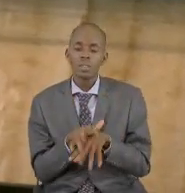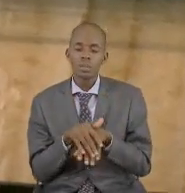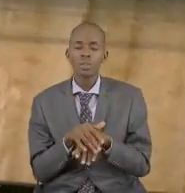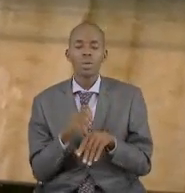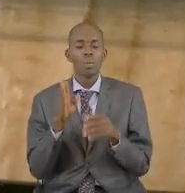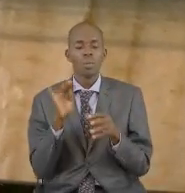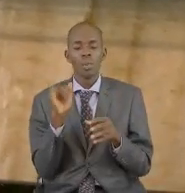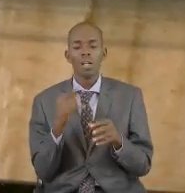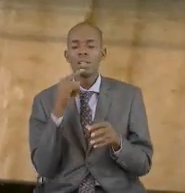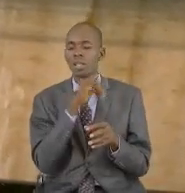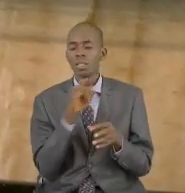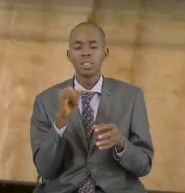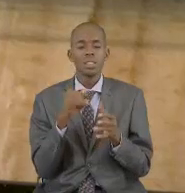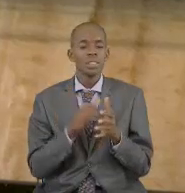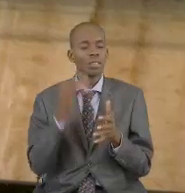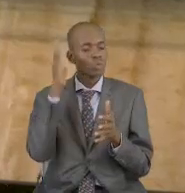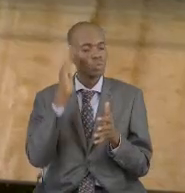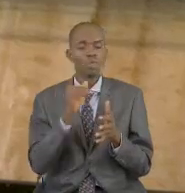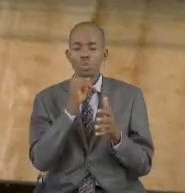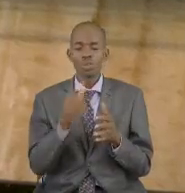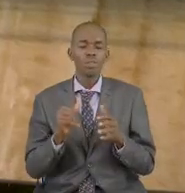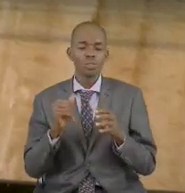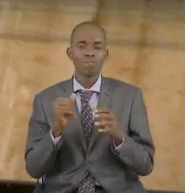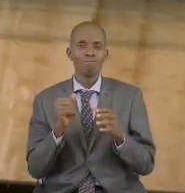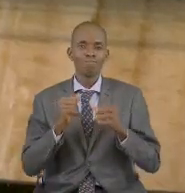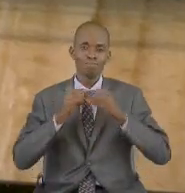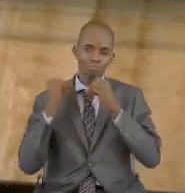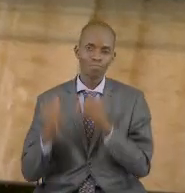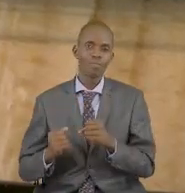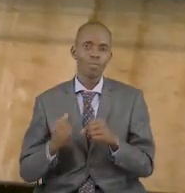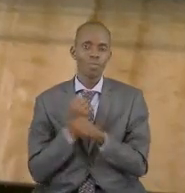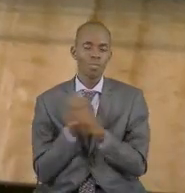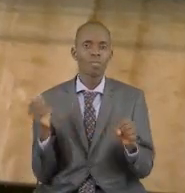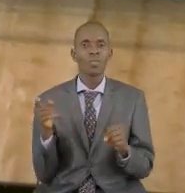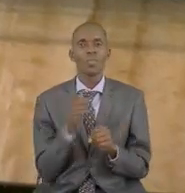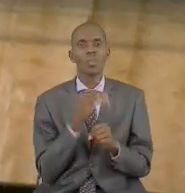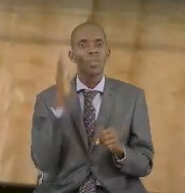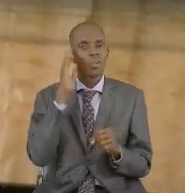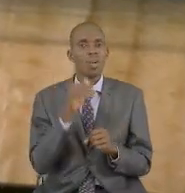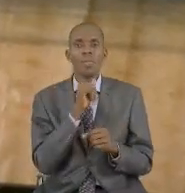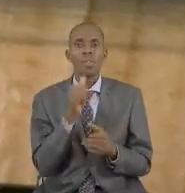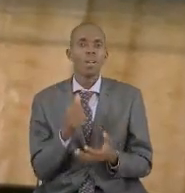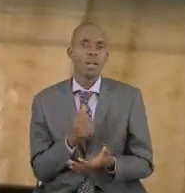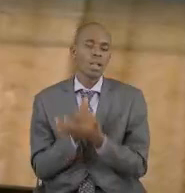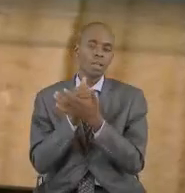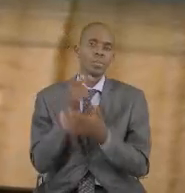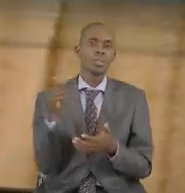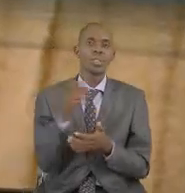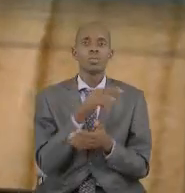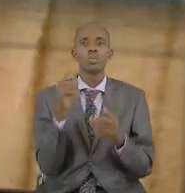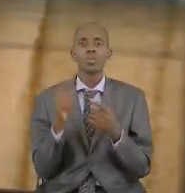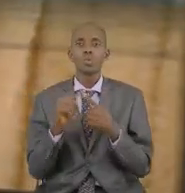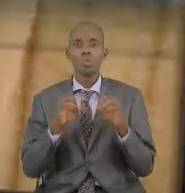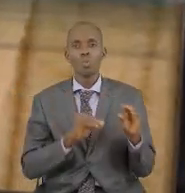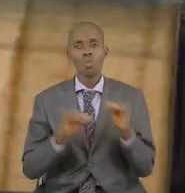them, will not strengthen them, will not equip them, will not help them to move on in